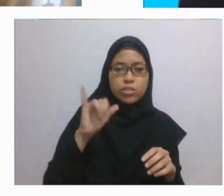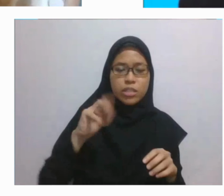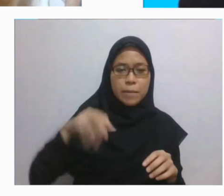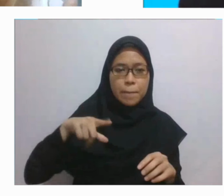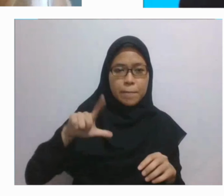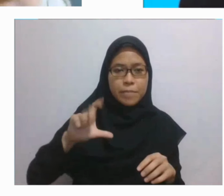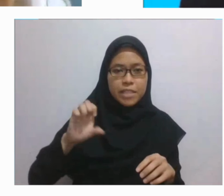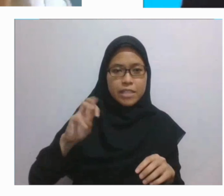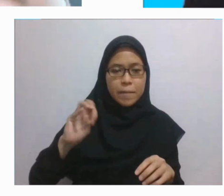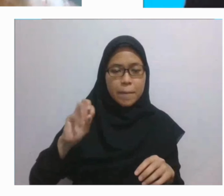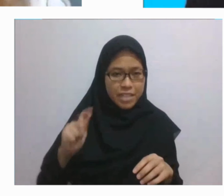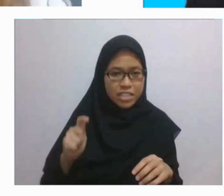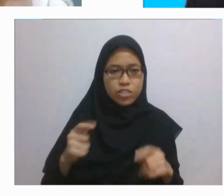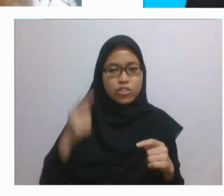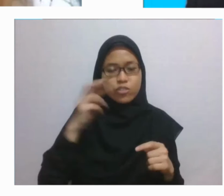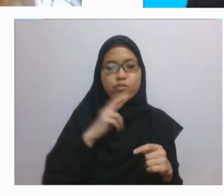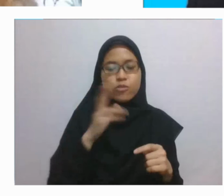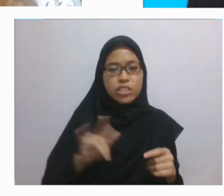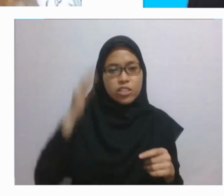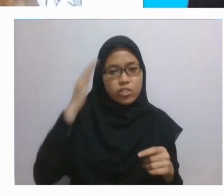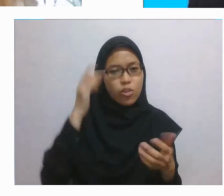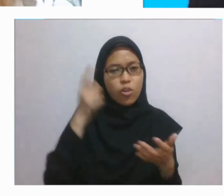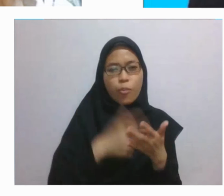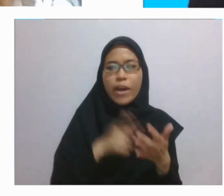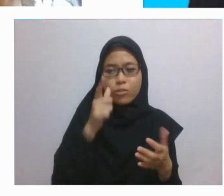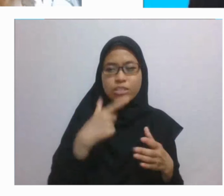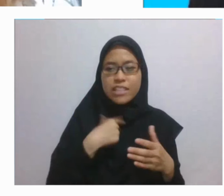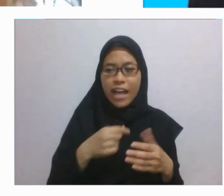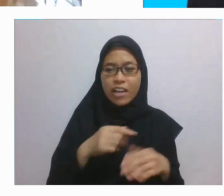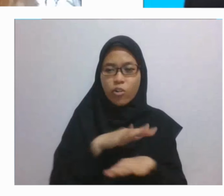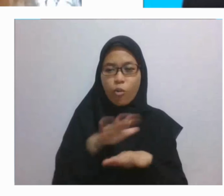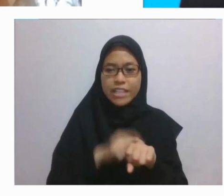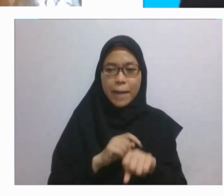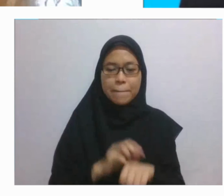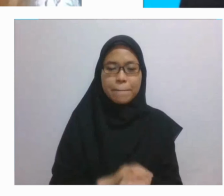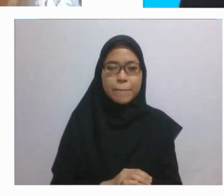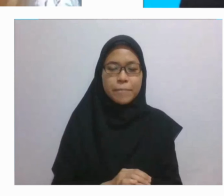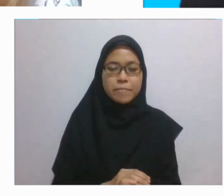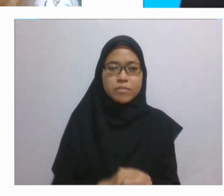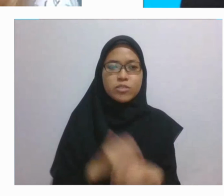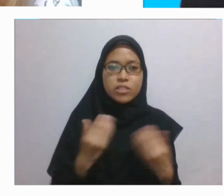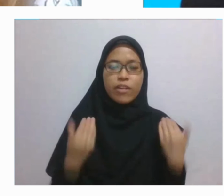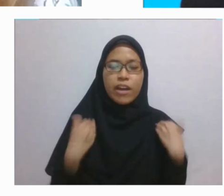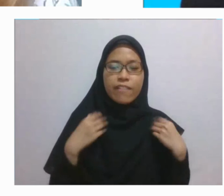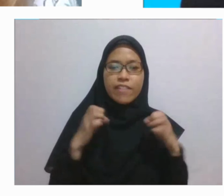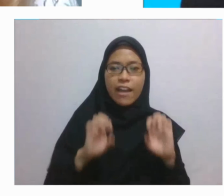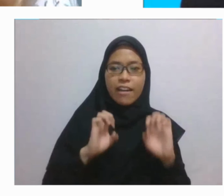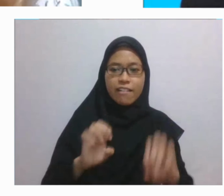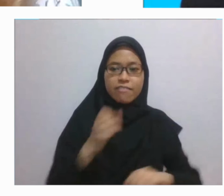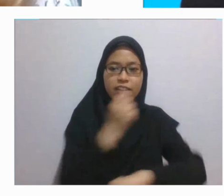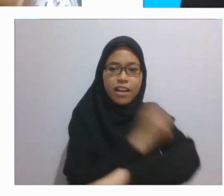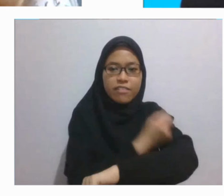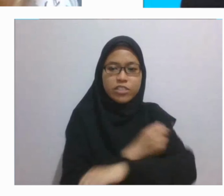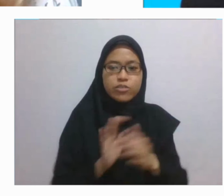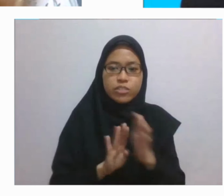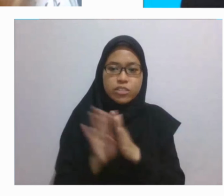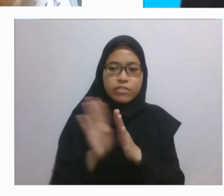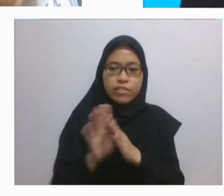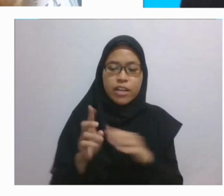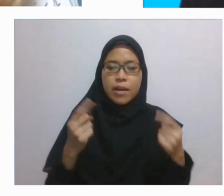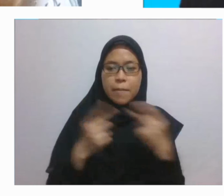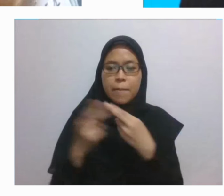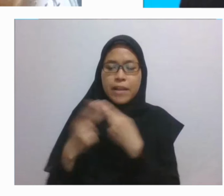really know what this looks like over time. So there is now an effort to develop multiple